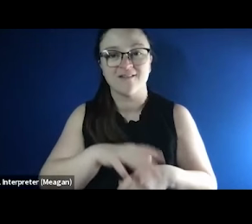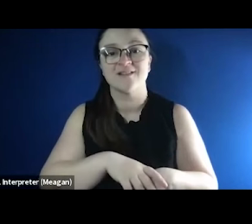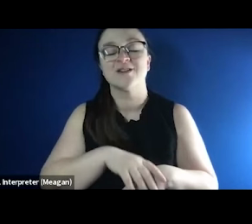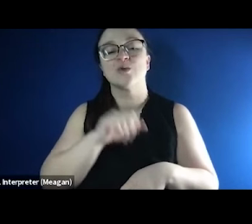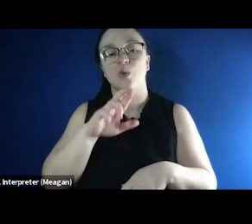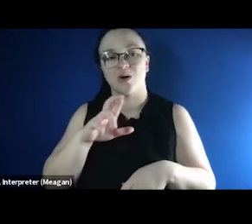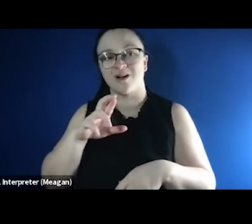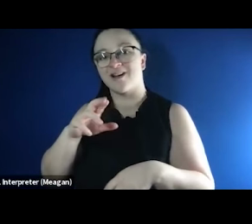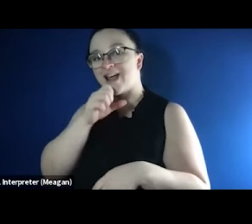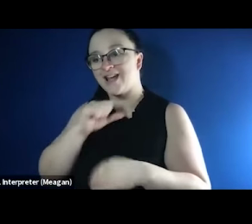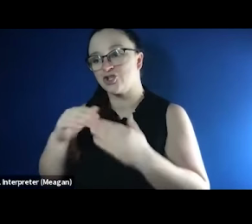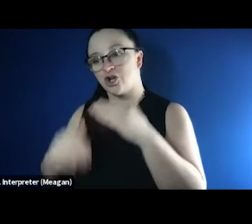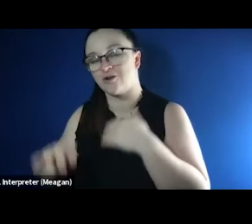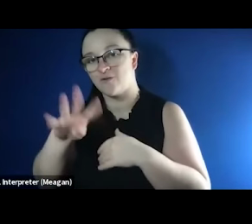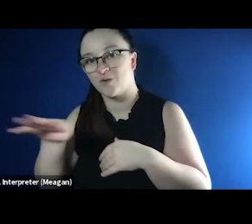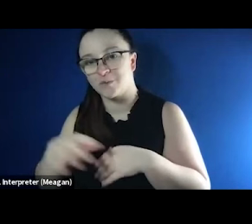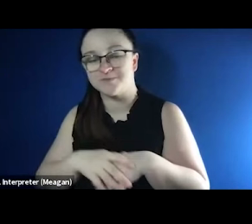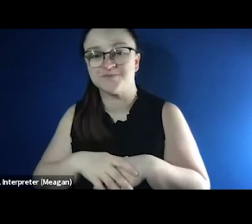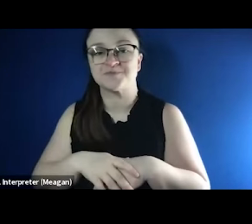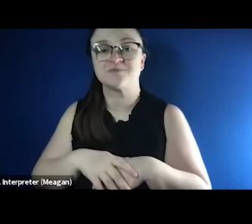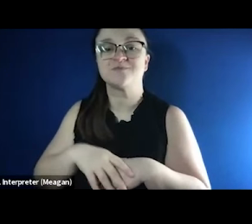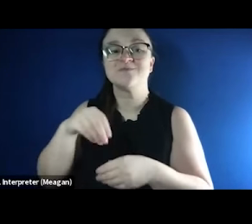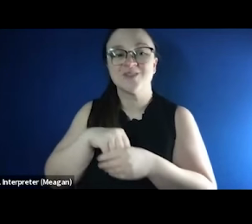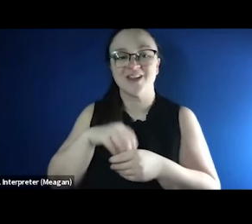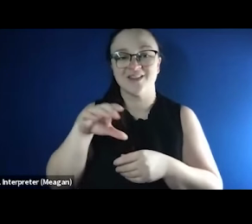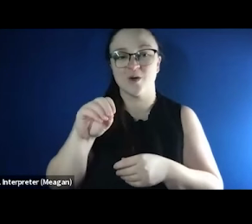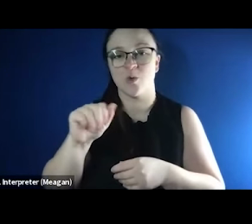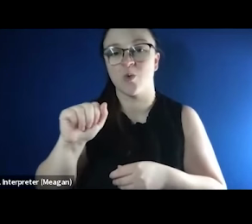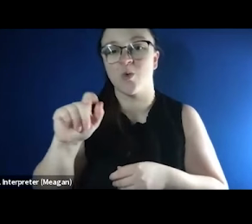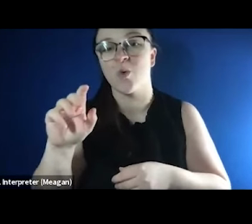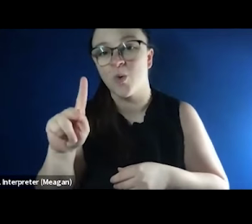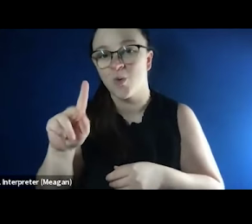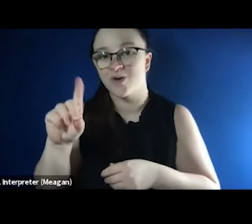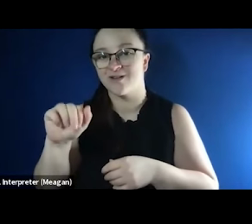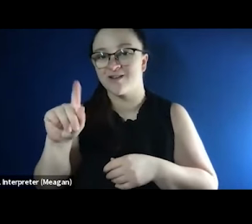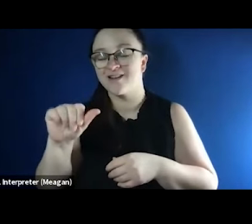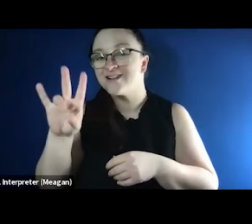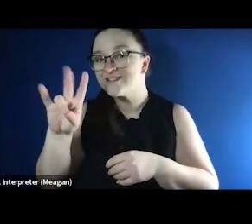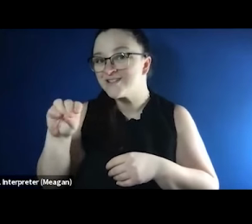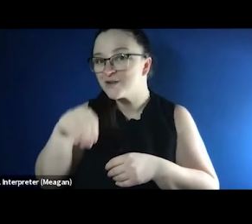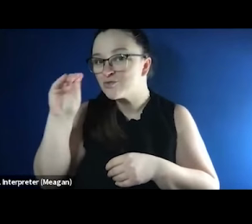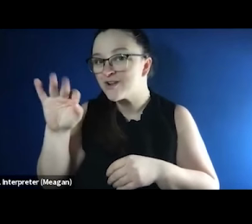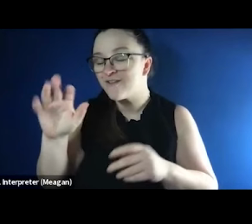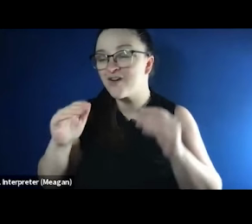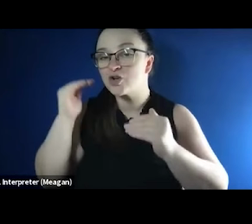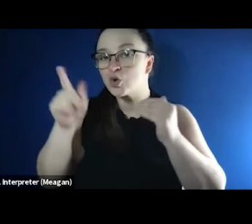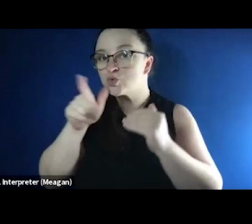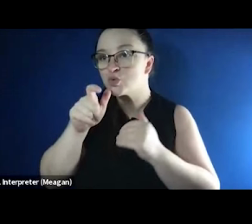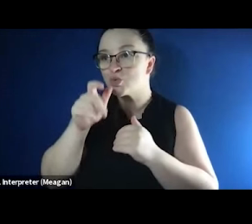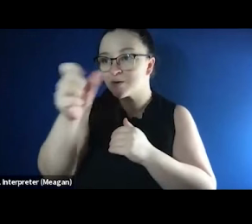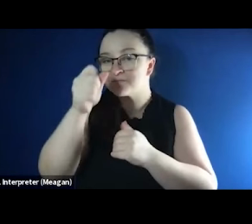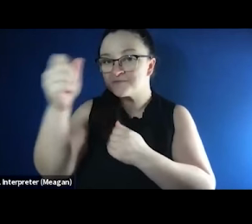younger. And then in the Oak data, we also found that 70% of adults who were incarcerated for an average